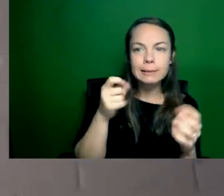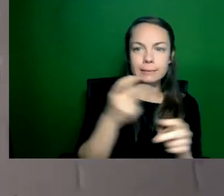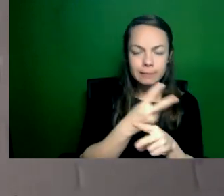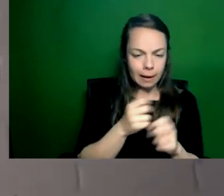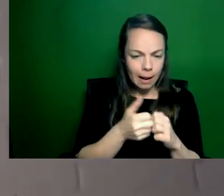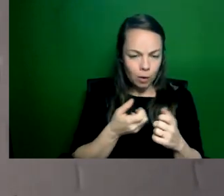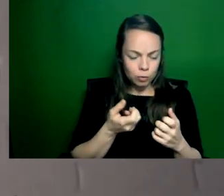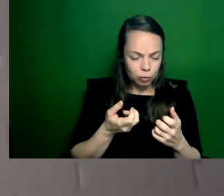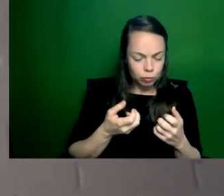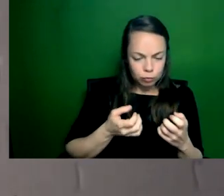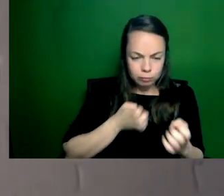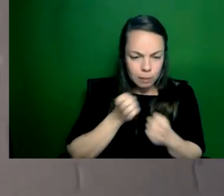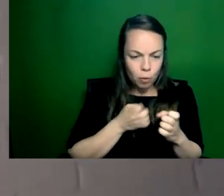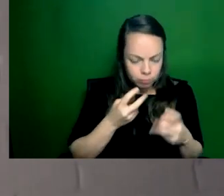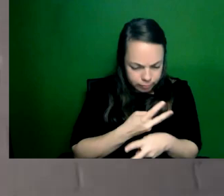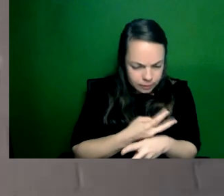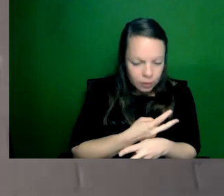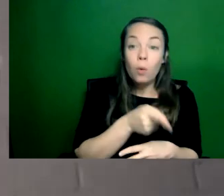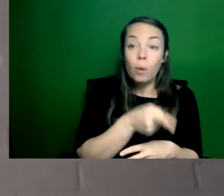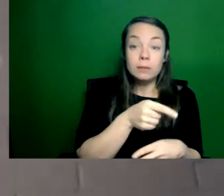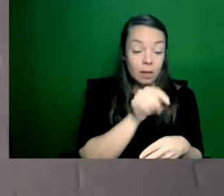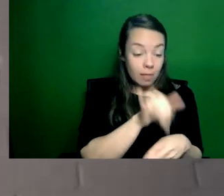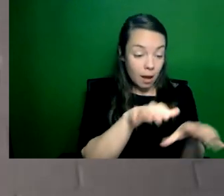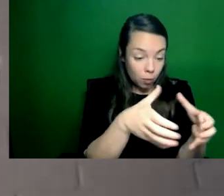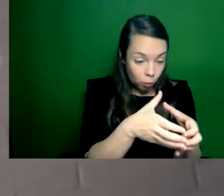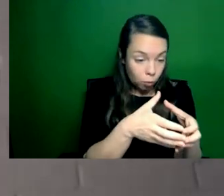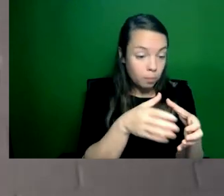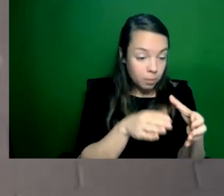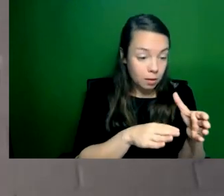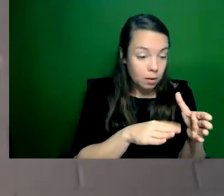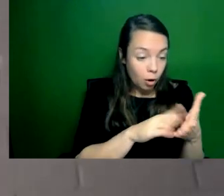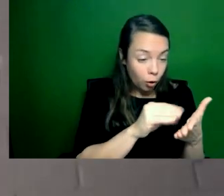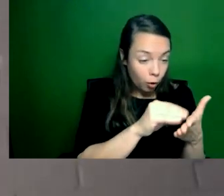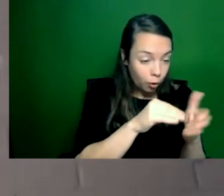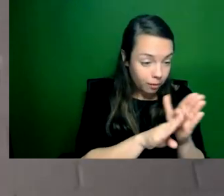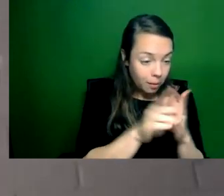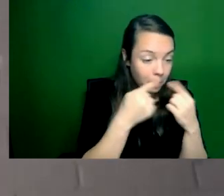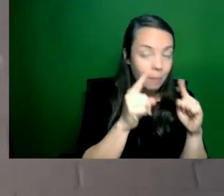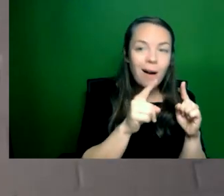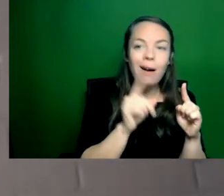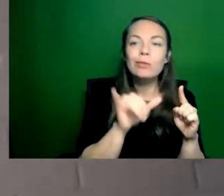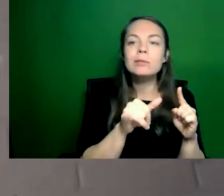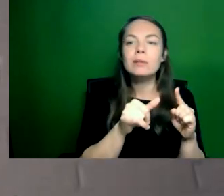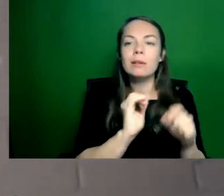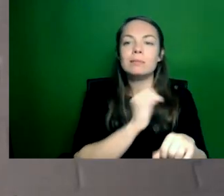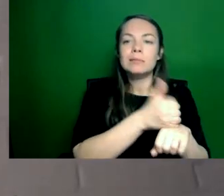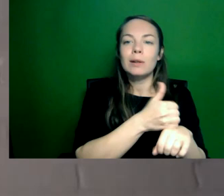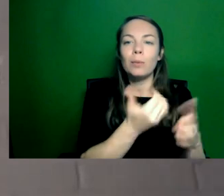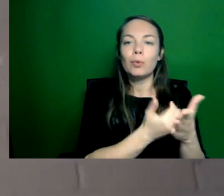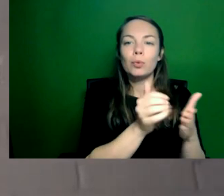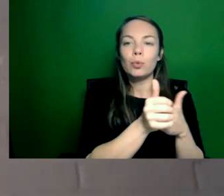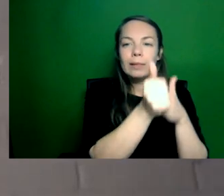and unpacking my own stuff. Once you've cultivated them, then what you're doing is you're raising leaders. You're raising other men who then carry the message